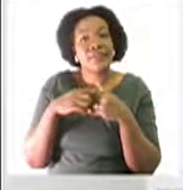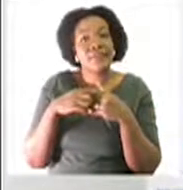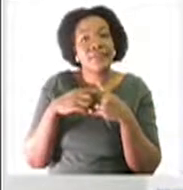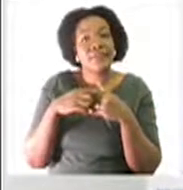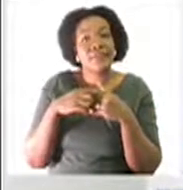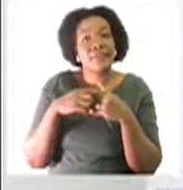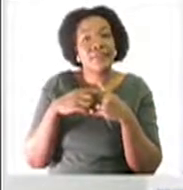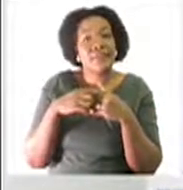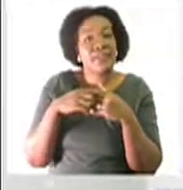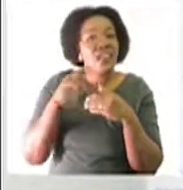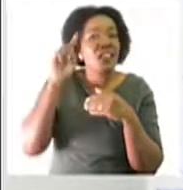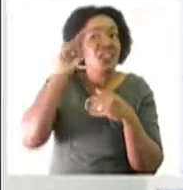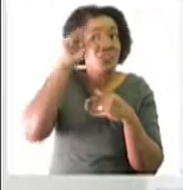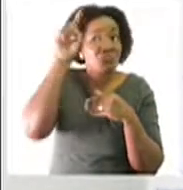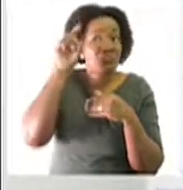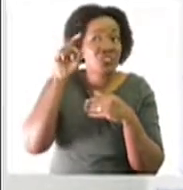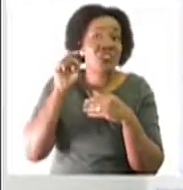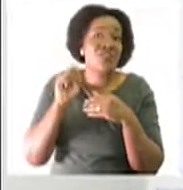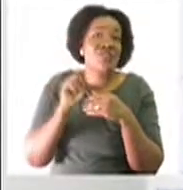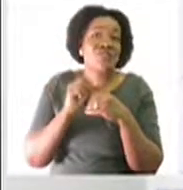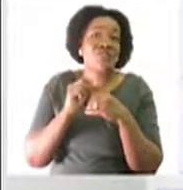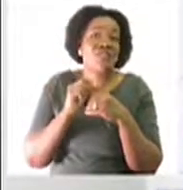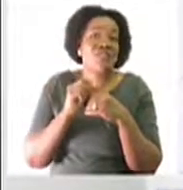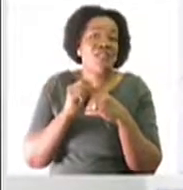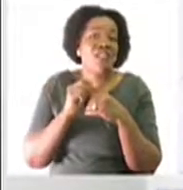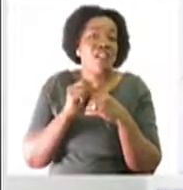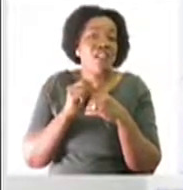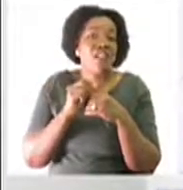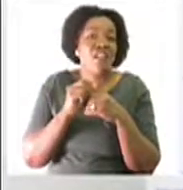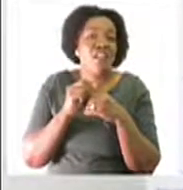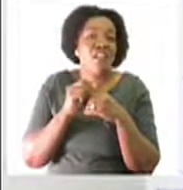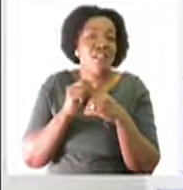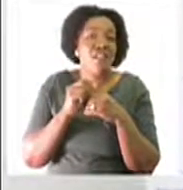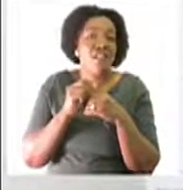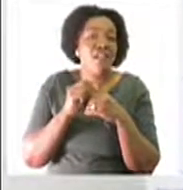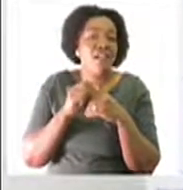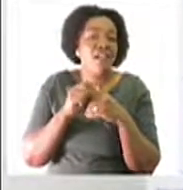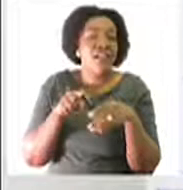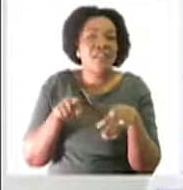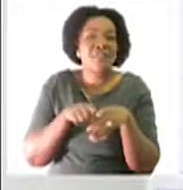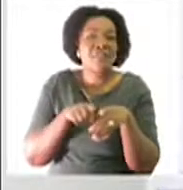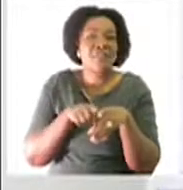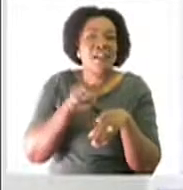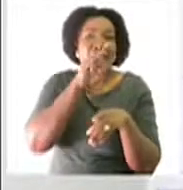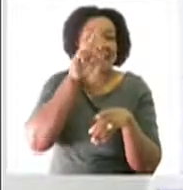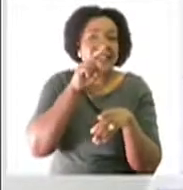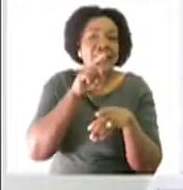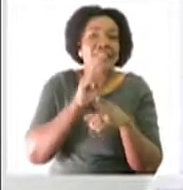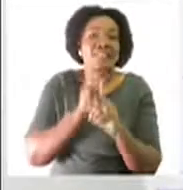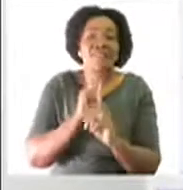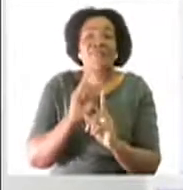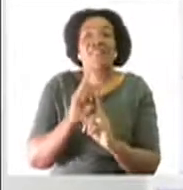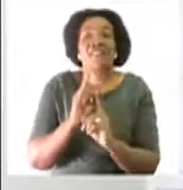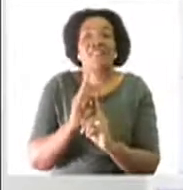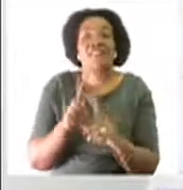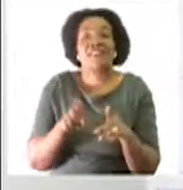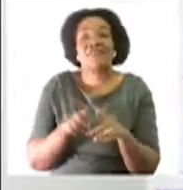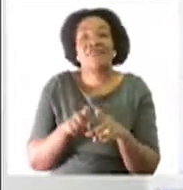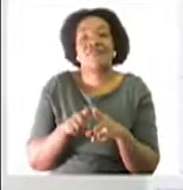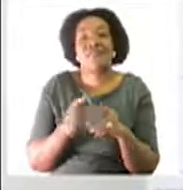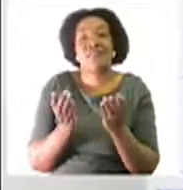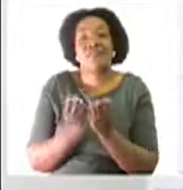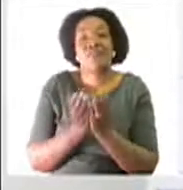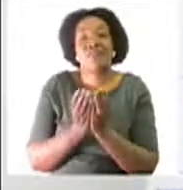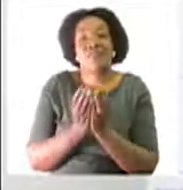Outside. And normally to your teacher like me, it's more formal. We use may